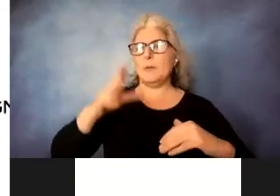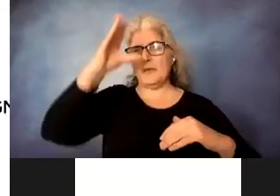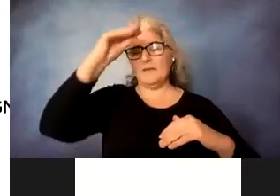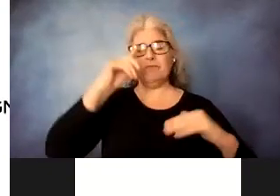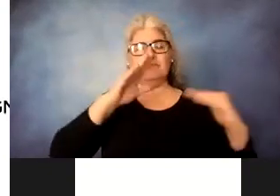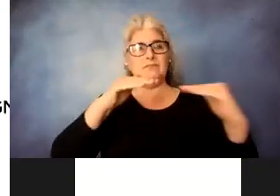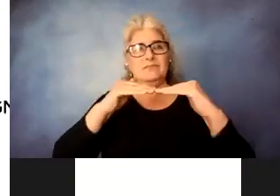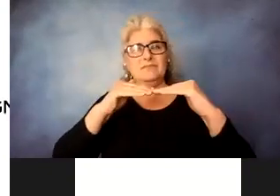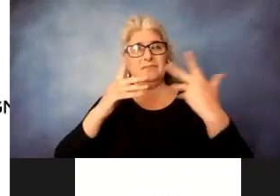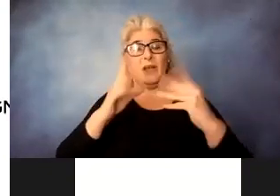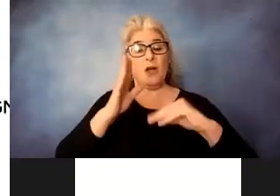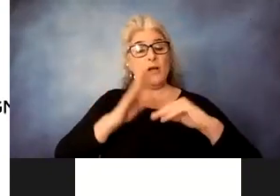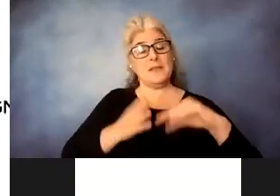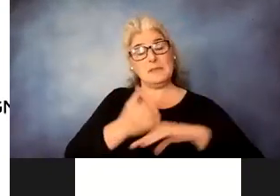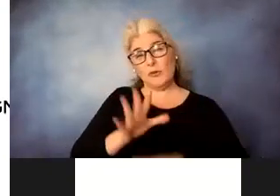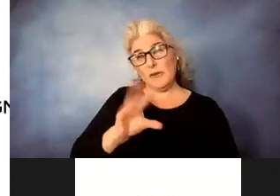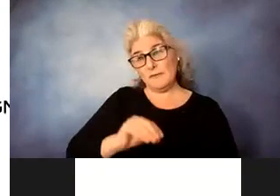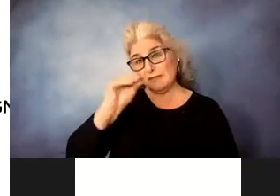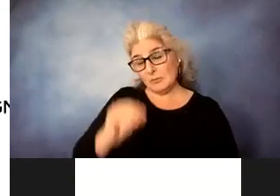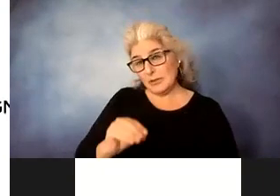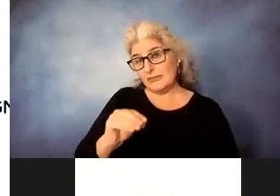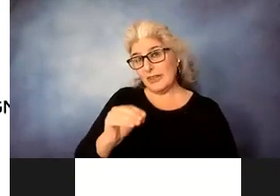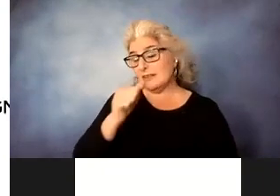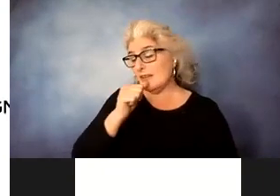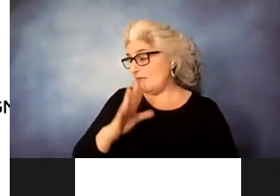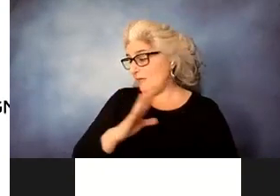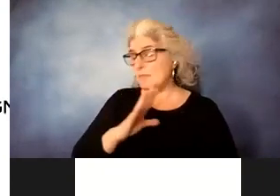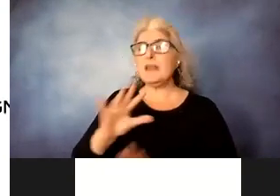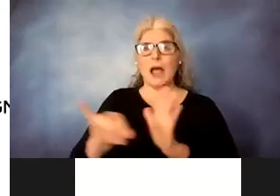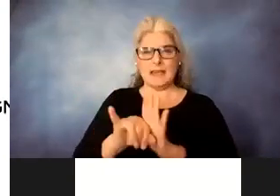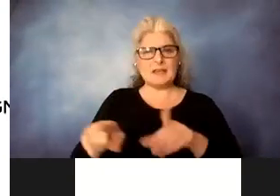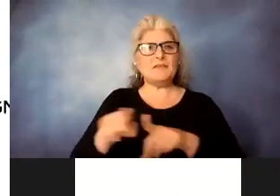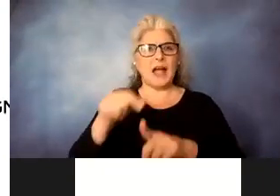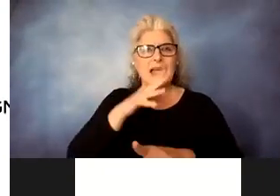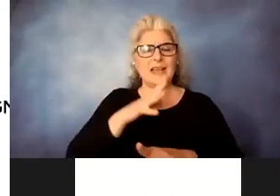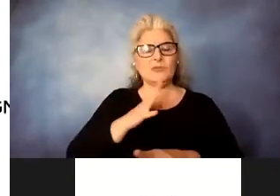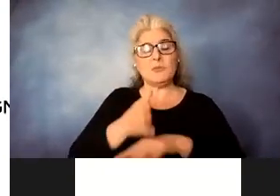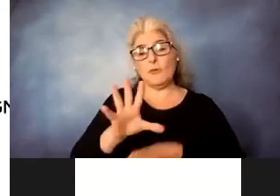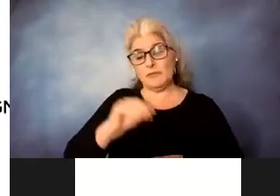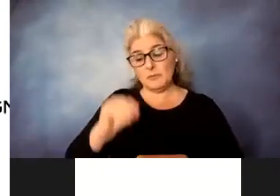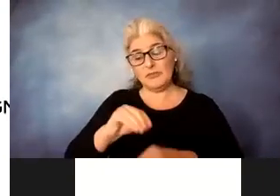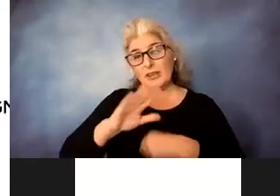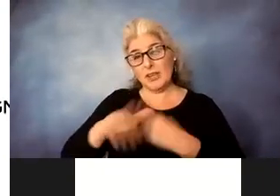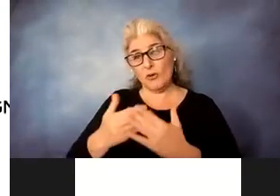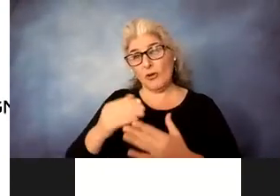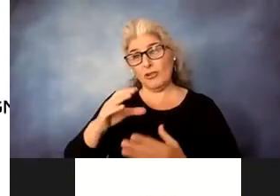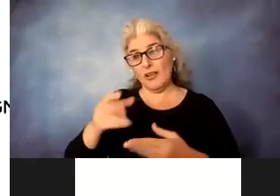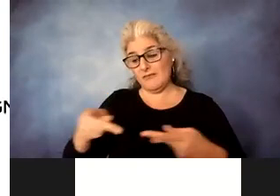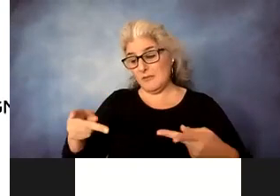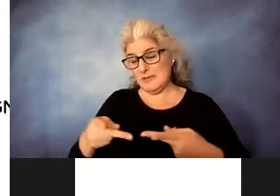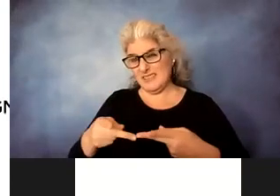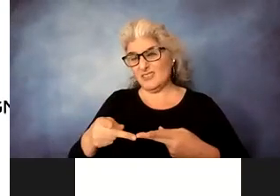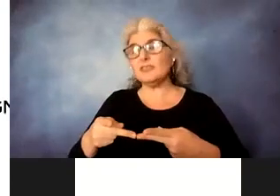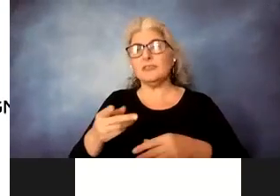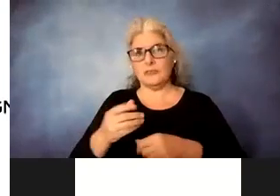of the folks in the city legislature are women or identify as women. And in the 13 largest